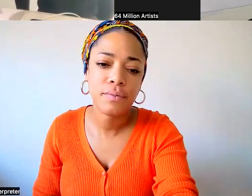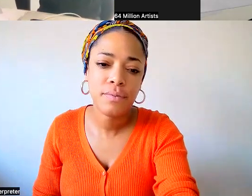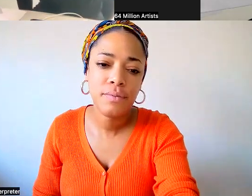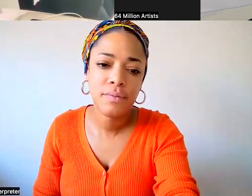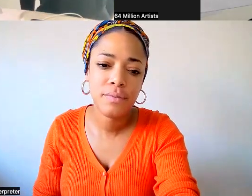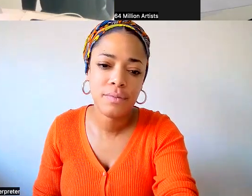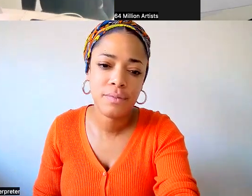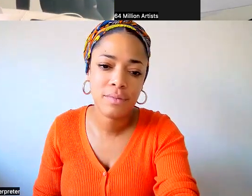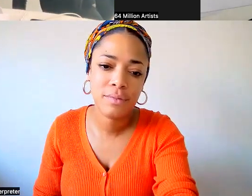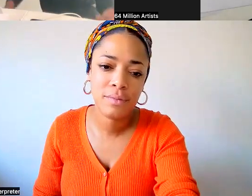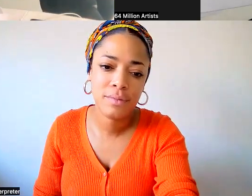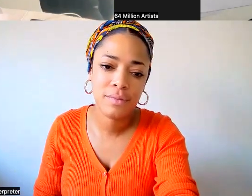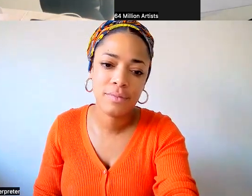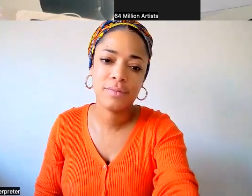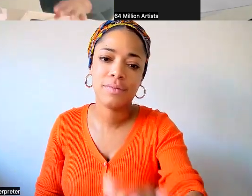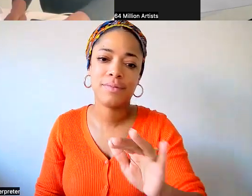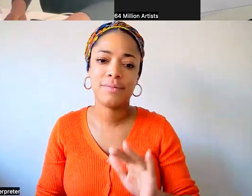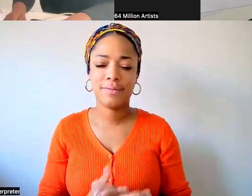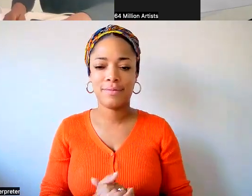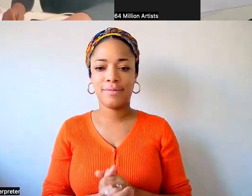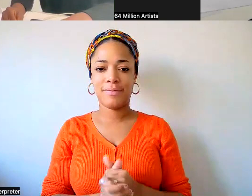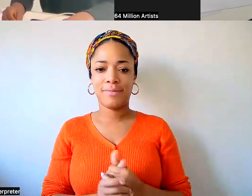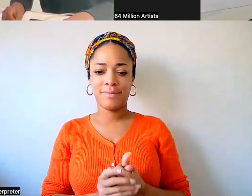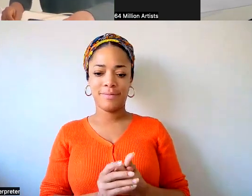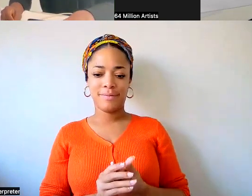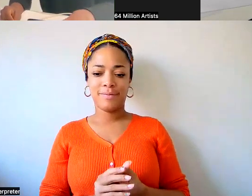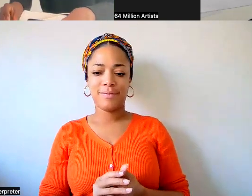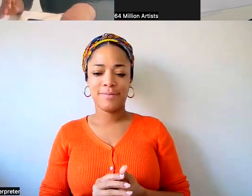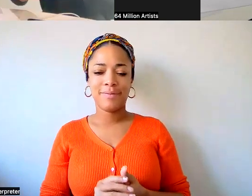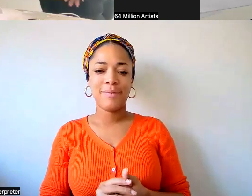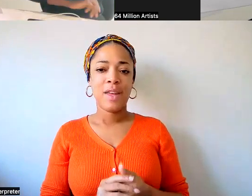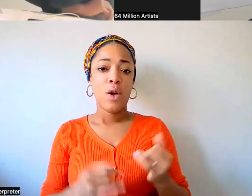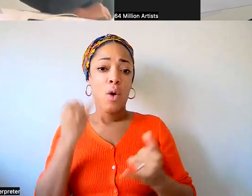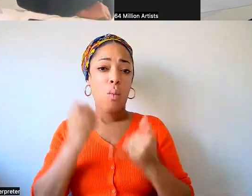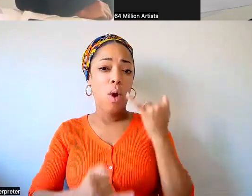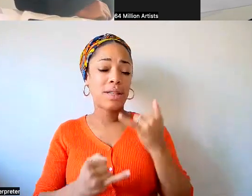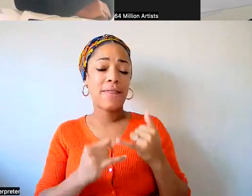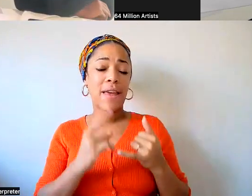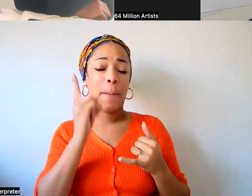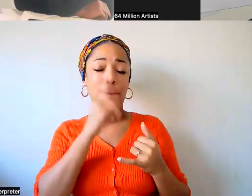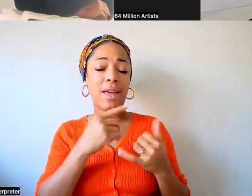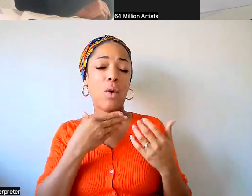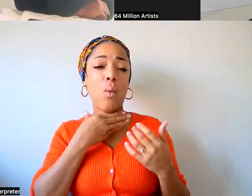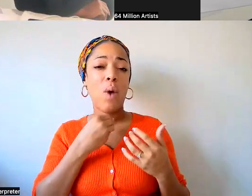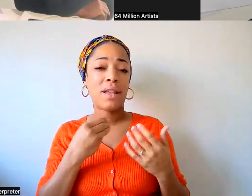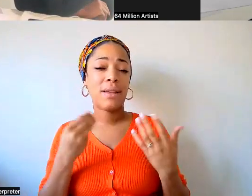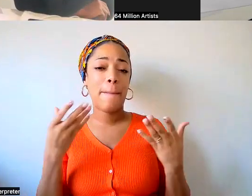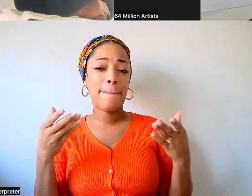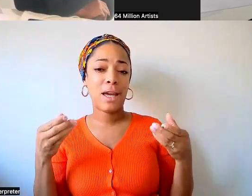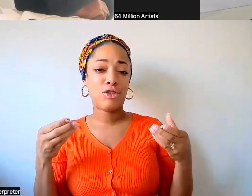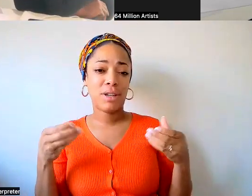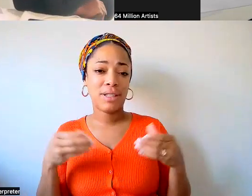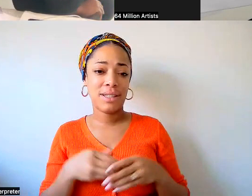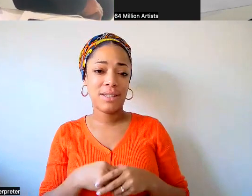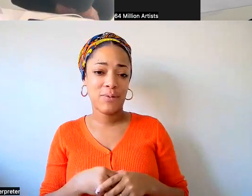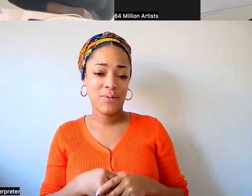than a pink mattress. Pink wet mattress. That pink was, wet mattress. To be honest, when you said wet mattress, I was getting